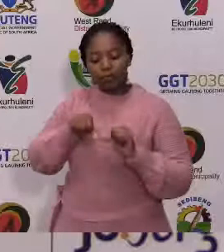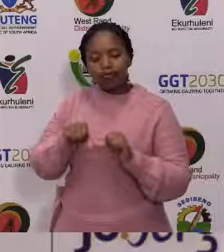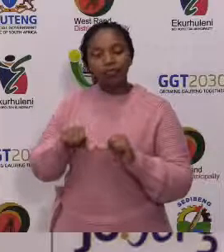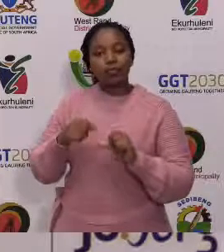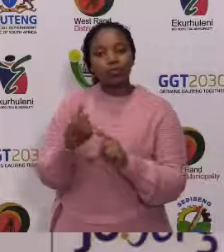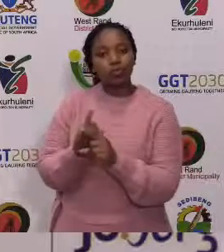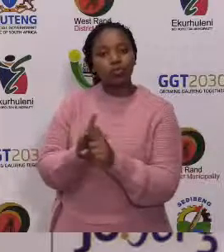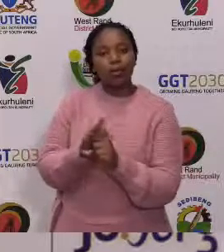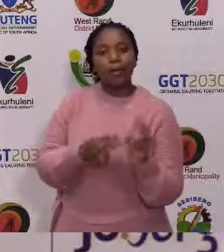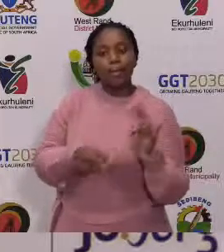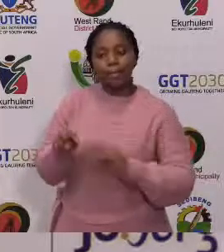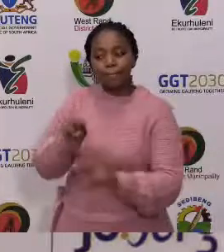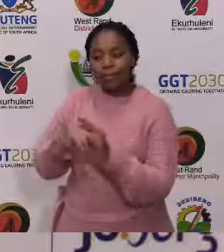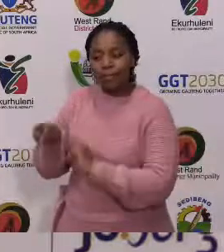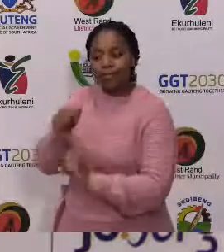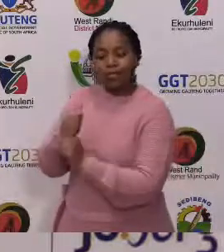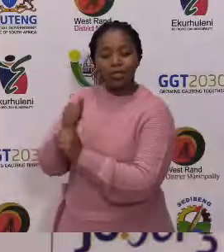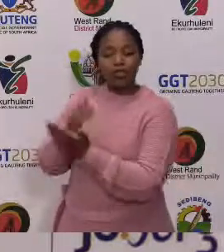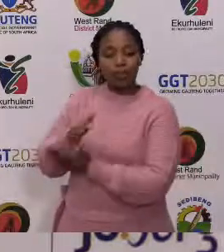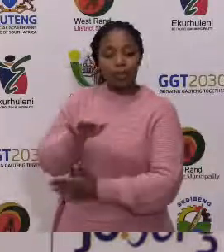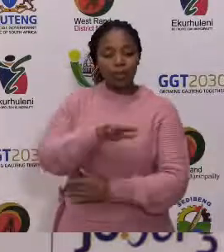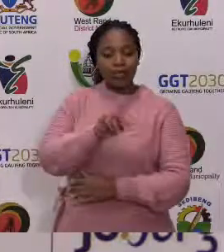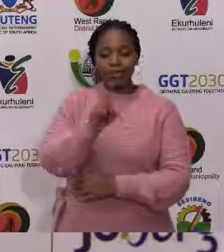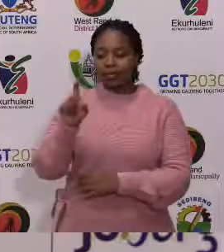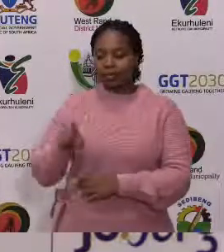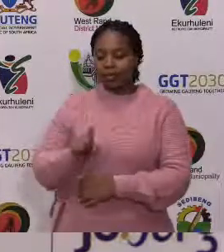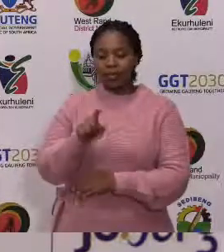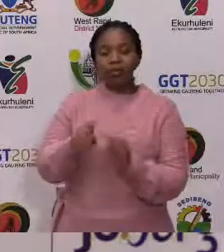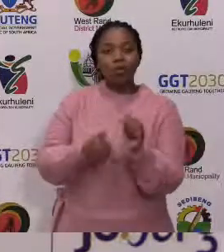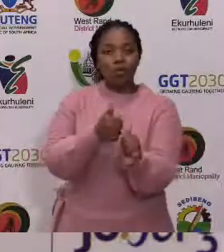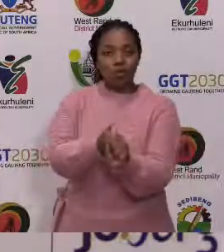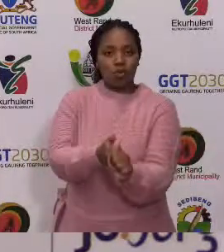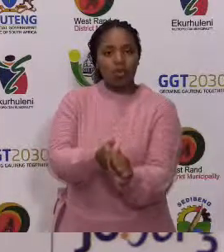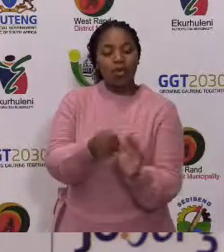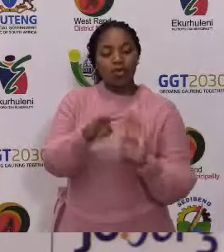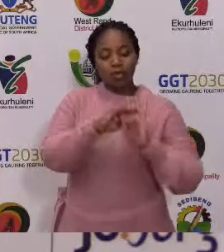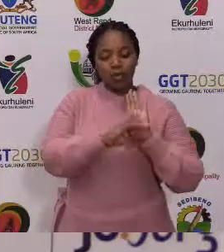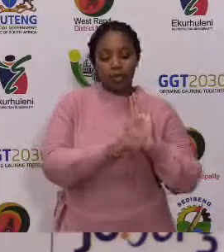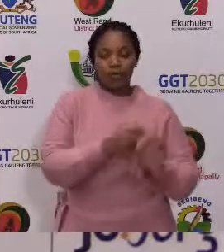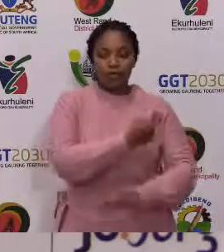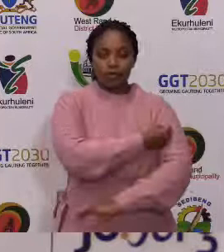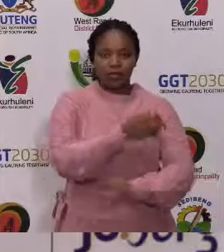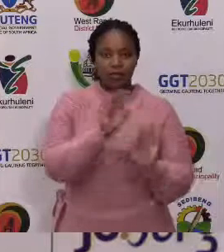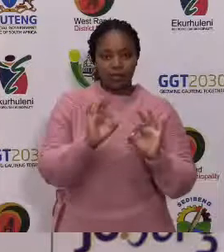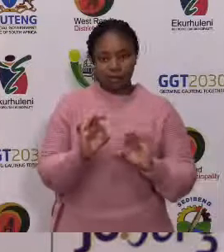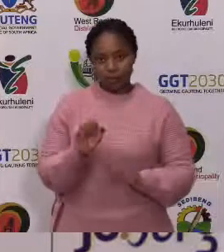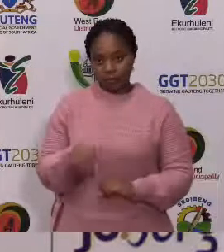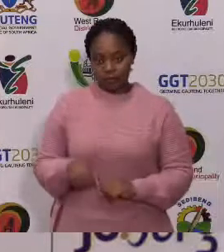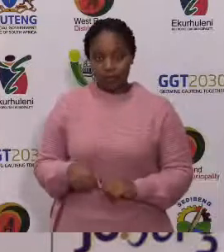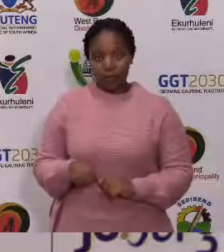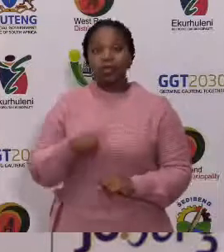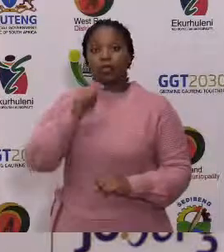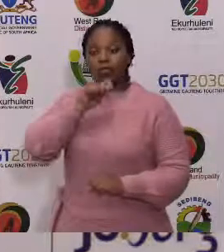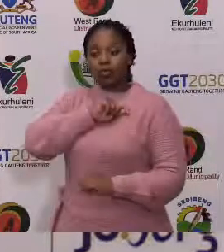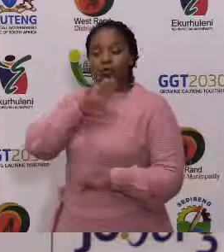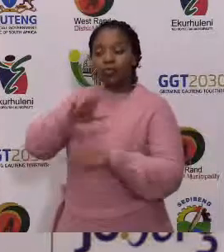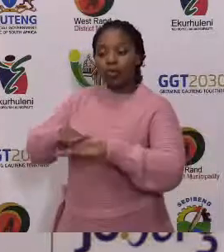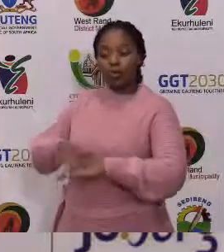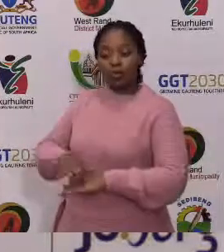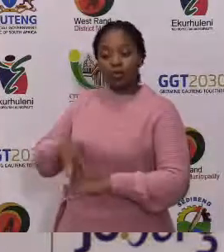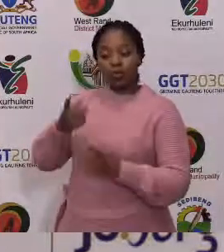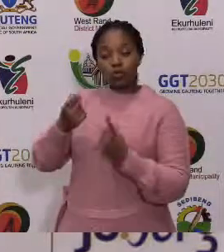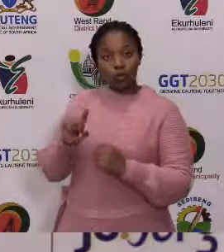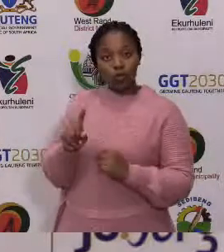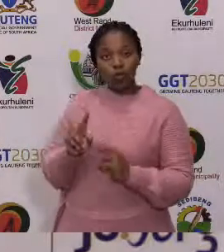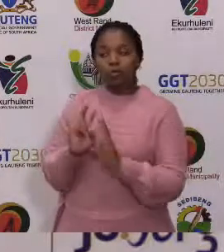they comply and they continue to meet the requirements of the vaccination program. Over and above this, we've also done outreach